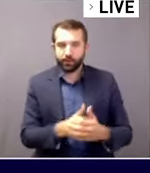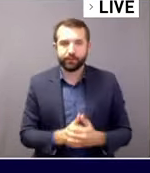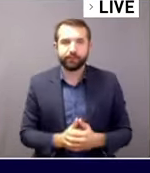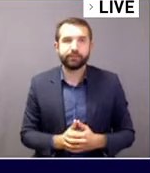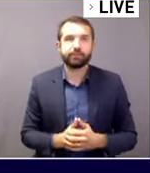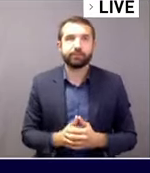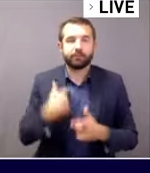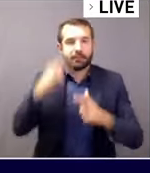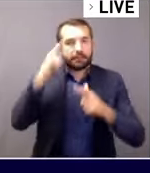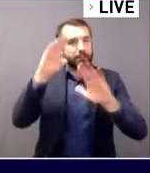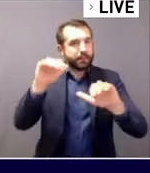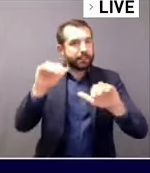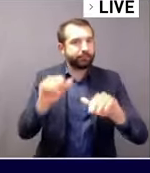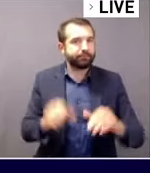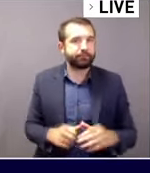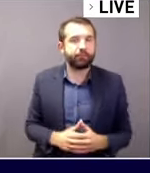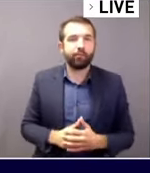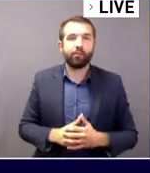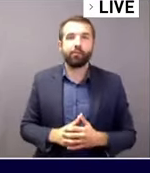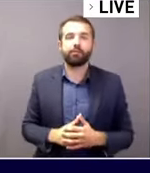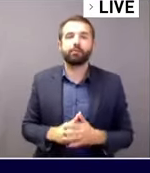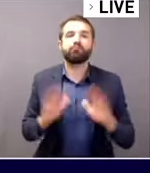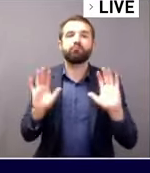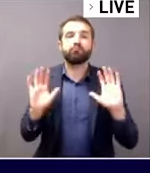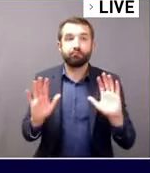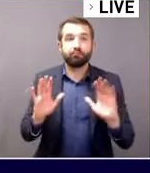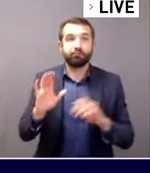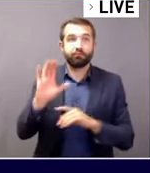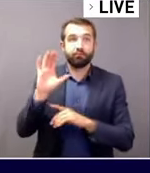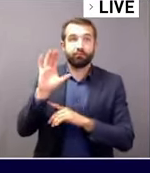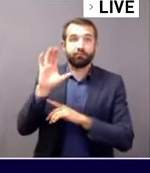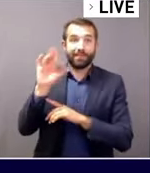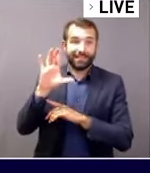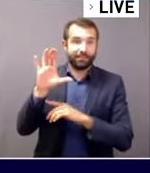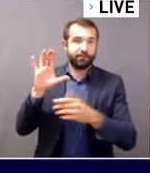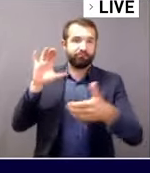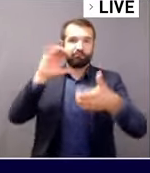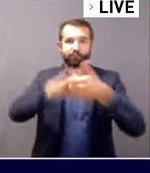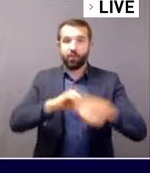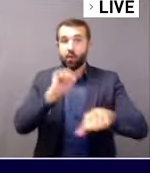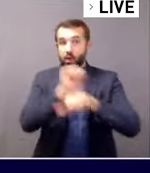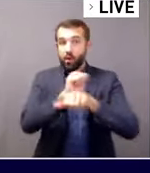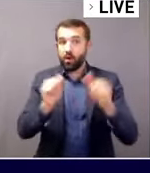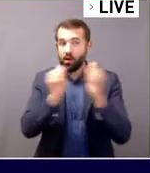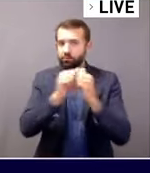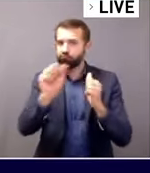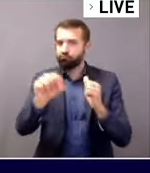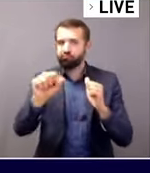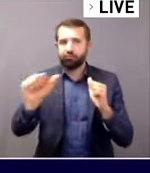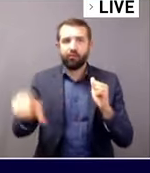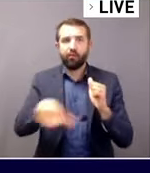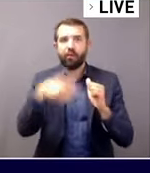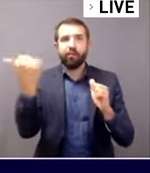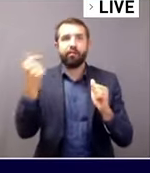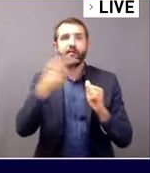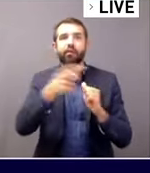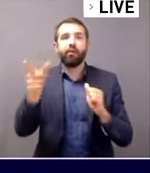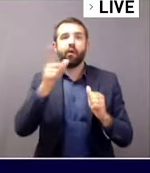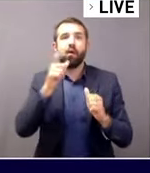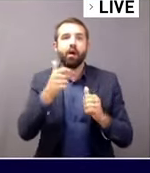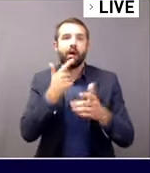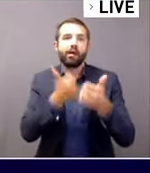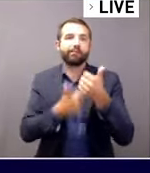apart from that collaborative process with Maine CDC, there are other sources of authority. Some of them lie with the Attorney General's